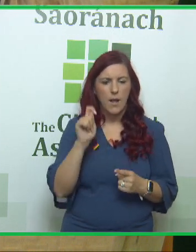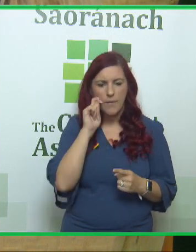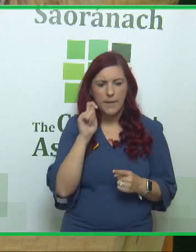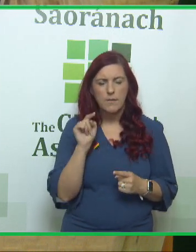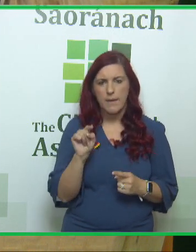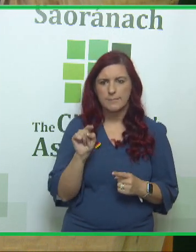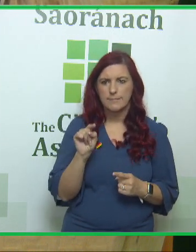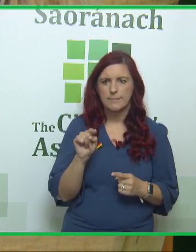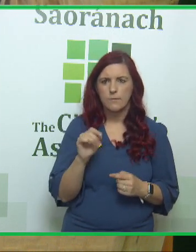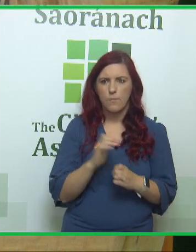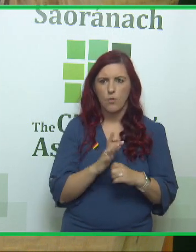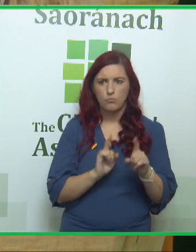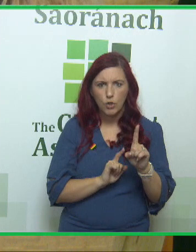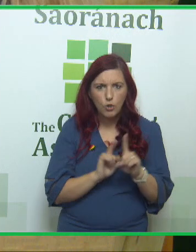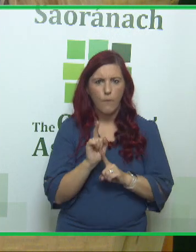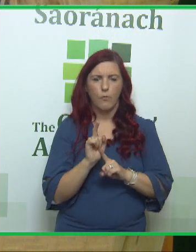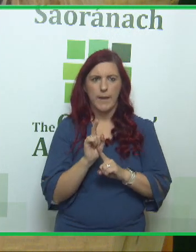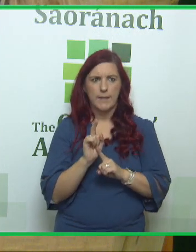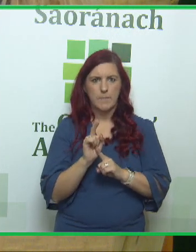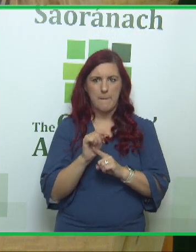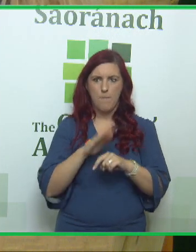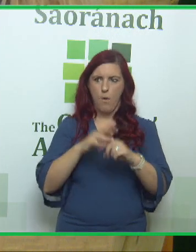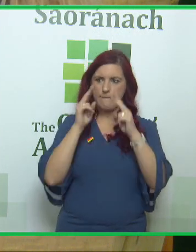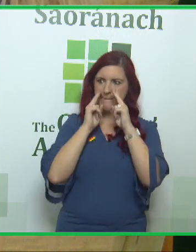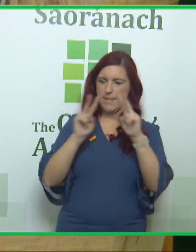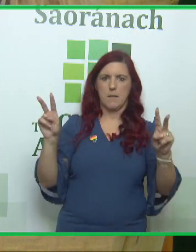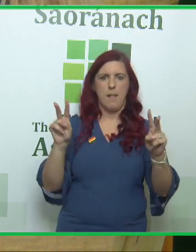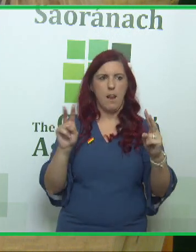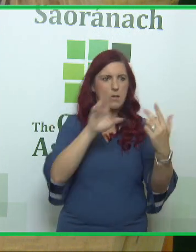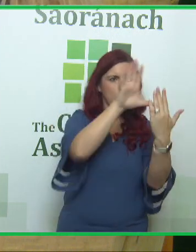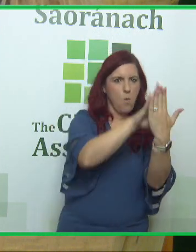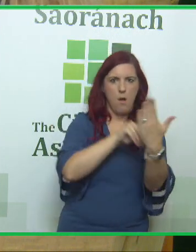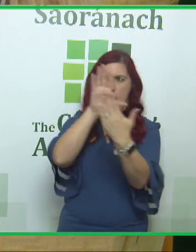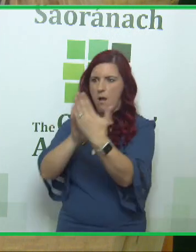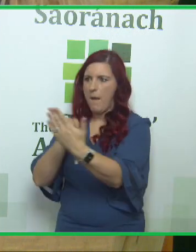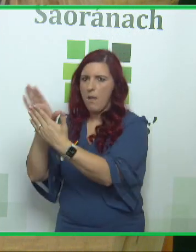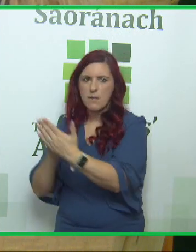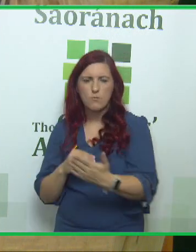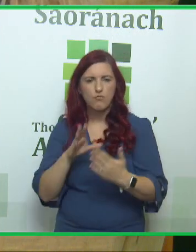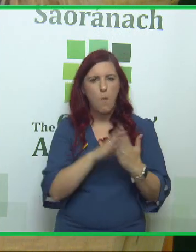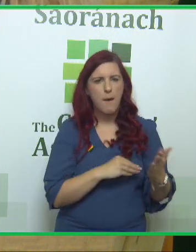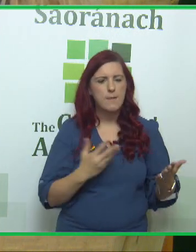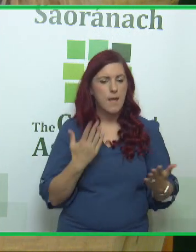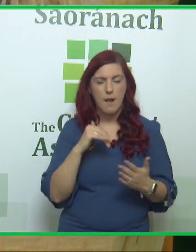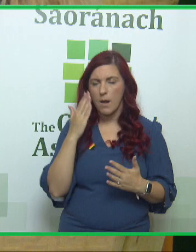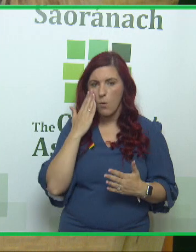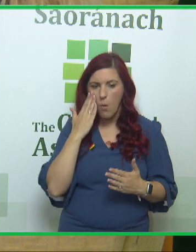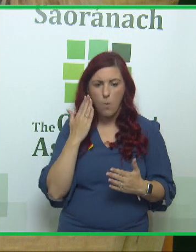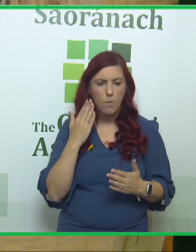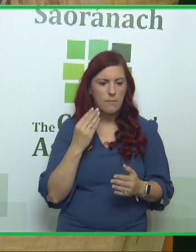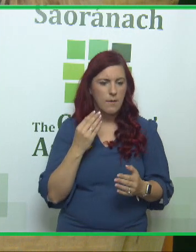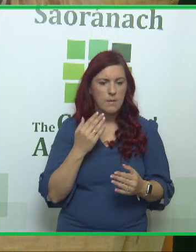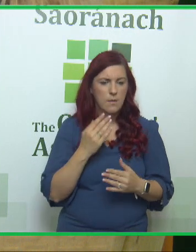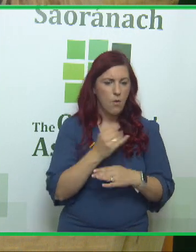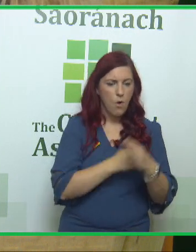for recovery to be made more visible, for recovery to be, we know harm reduction and all is great,